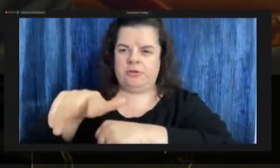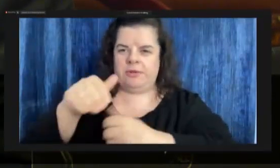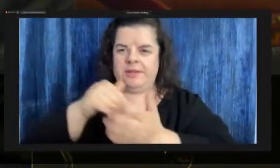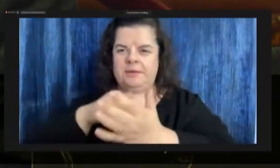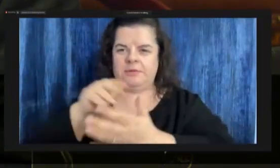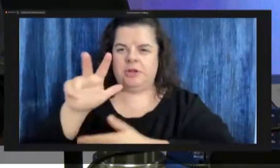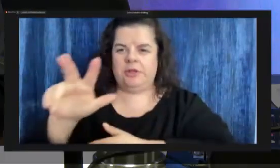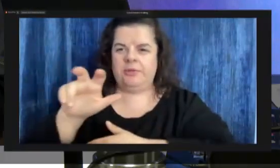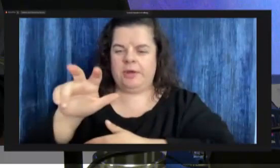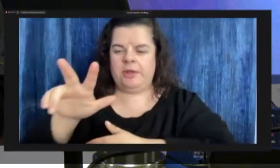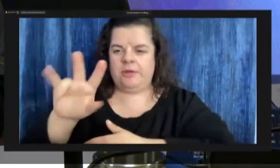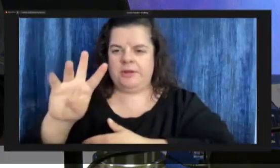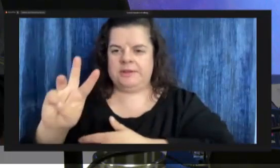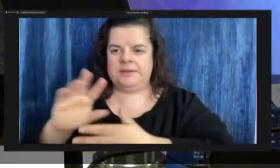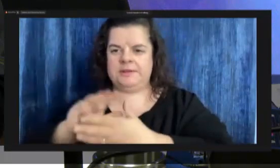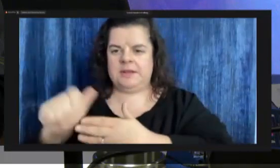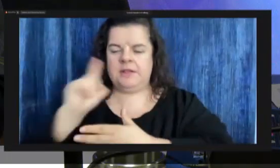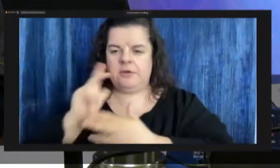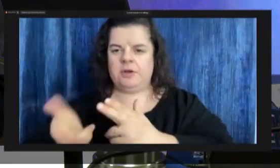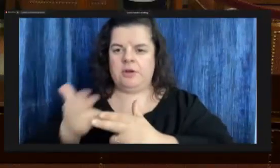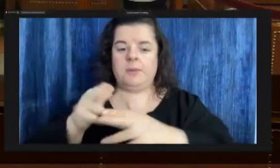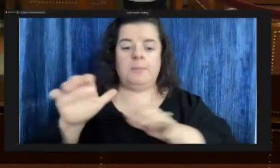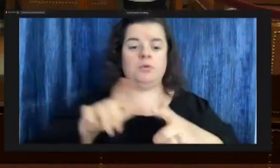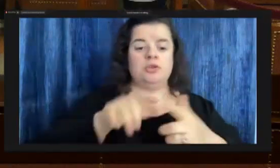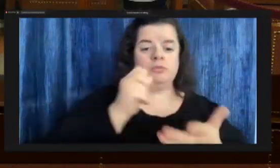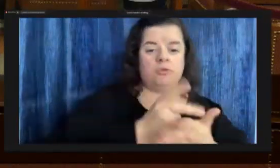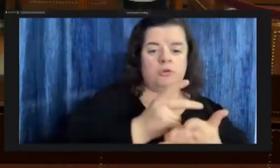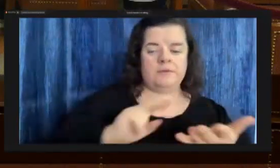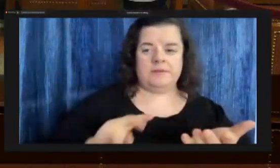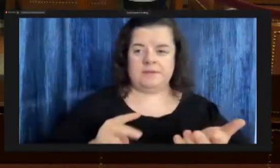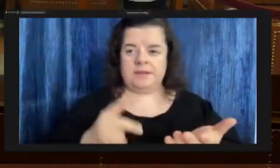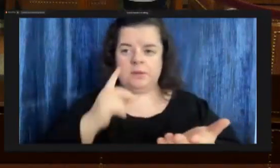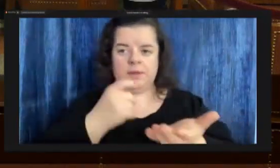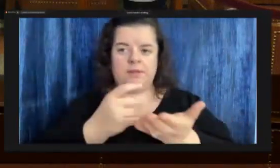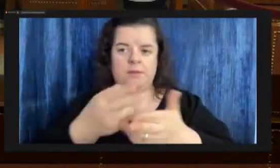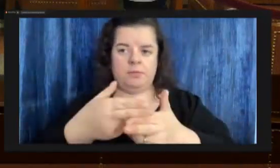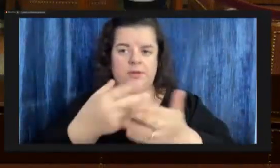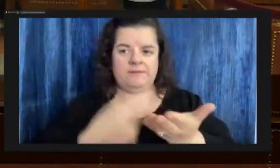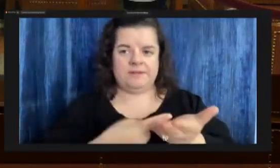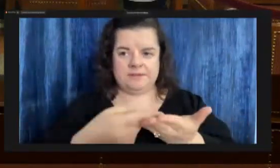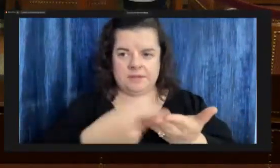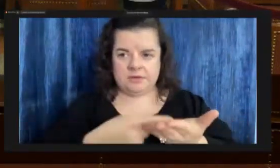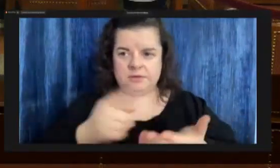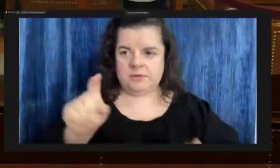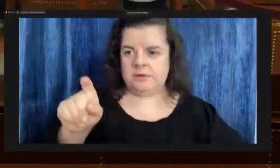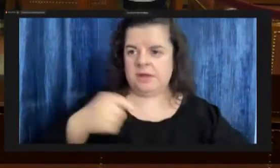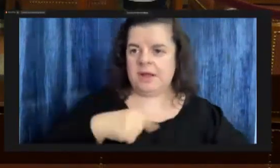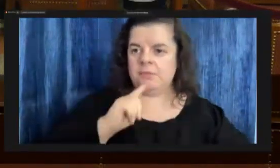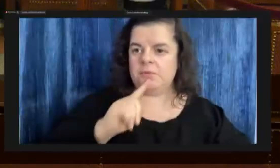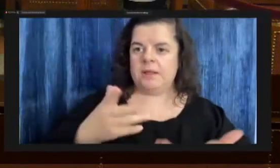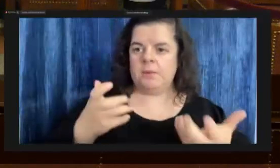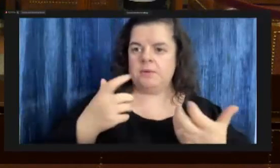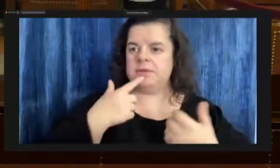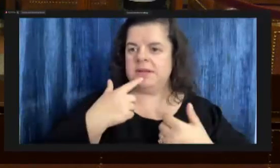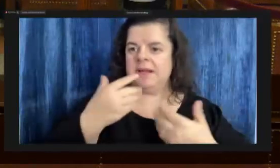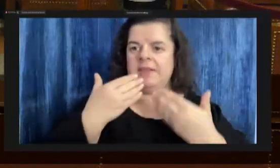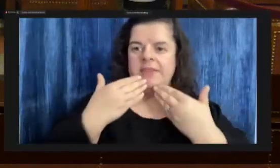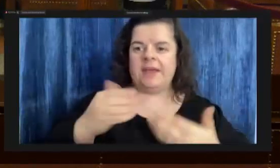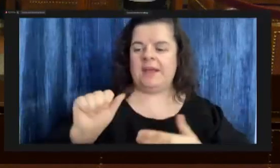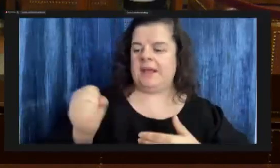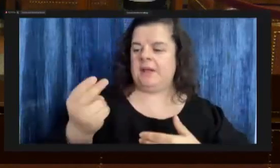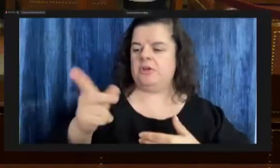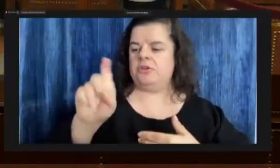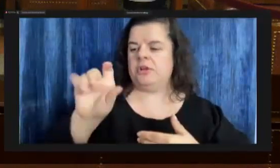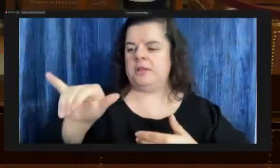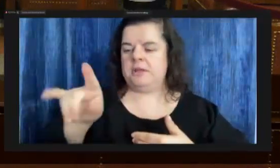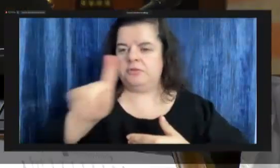$33,336 increase. Motion to approve. Second. With brief discussion. Discussion. Yeah, I just really want to say I want to thank Ashley because she has really